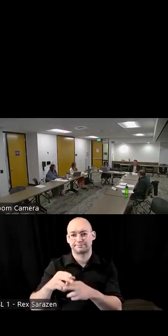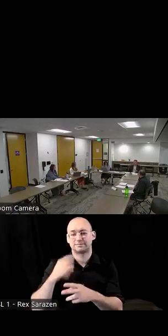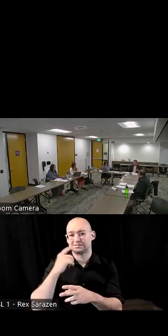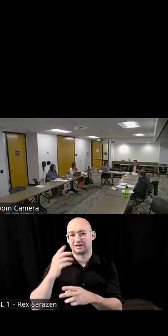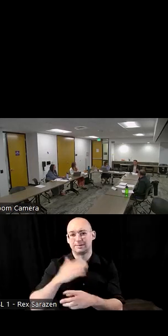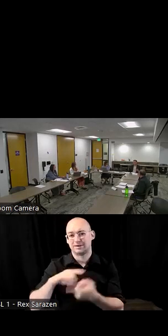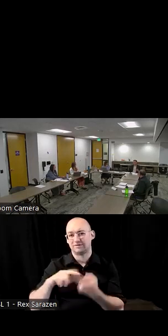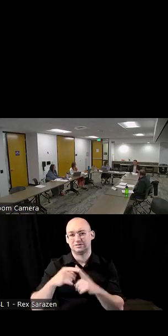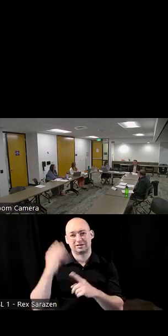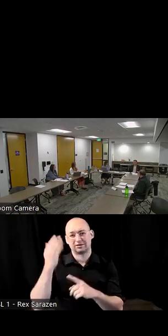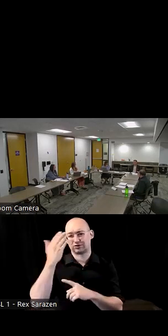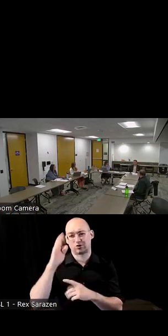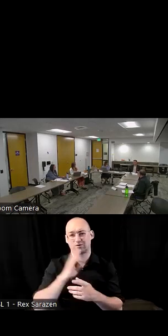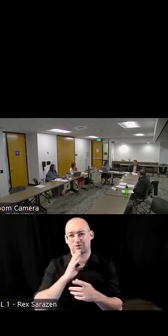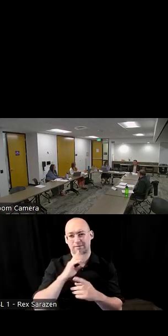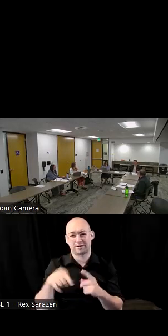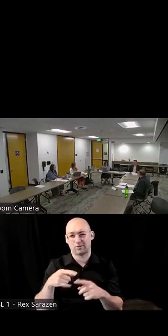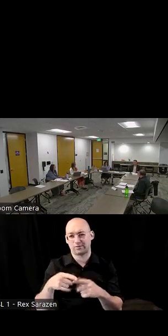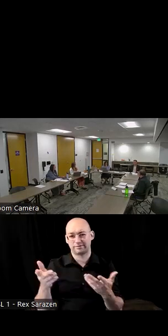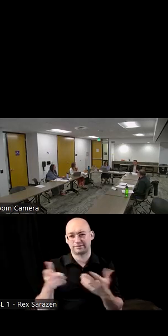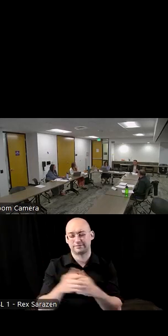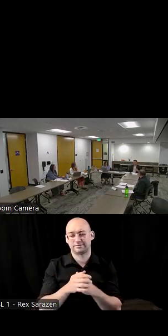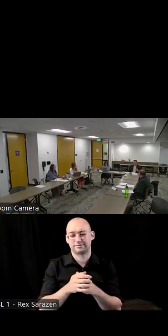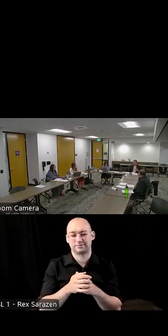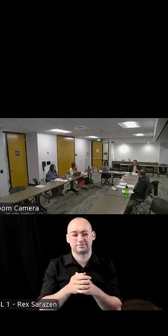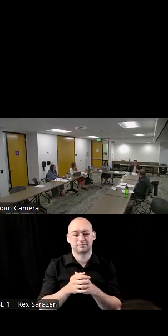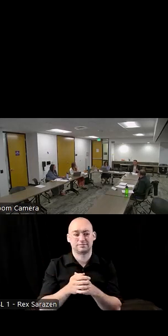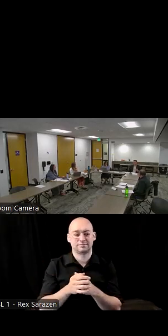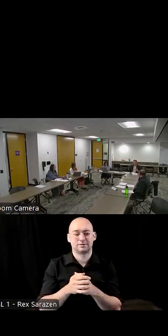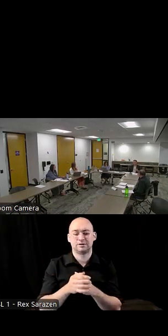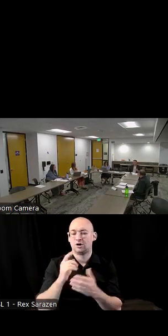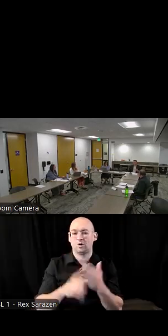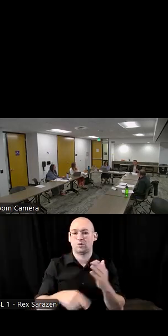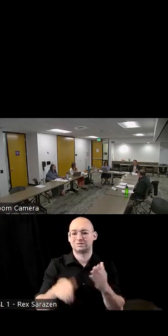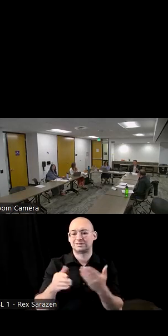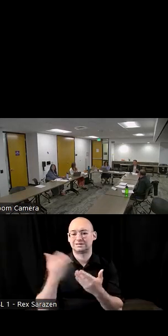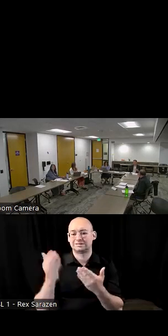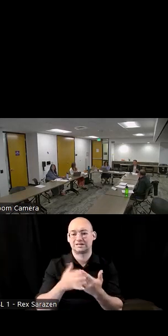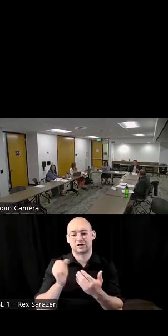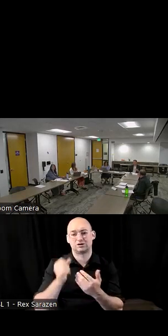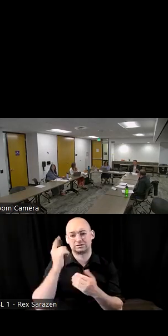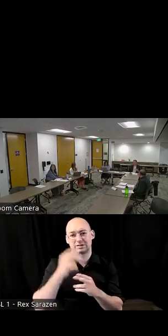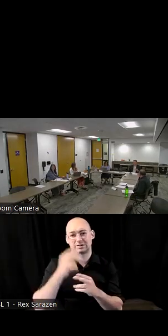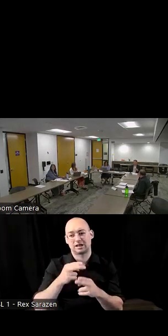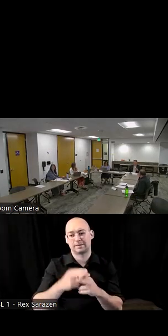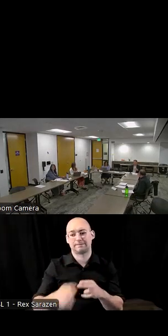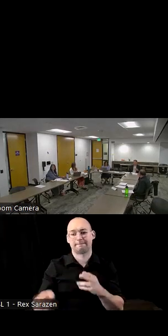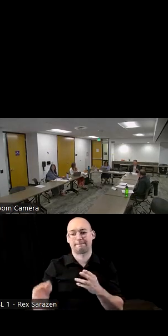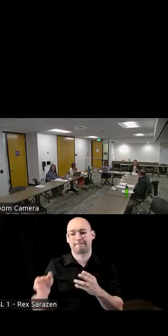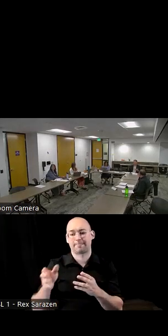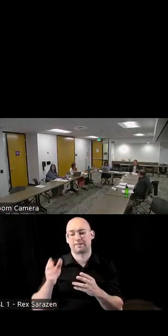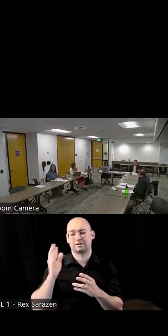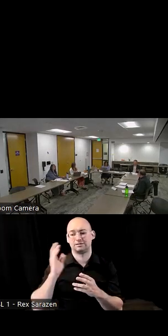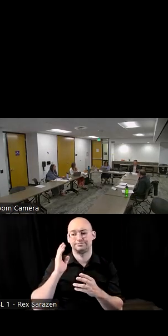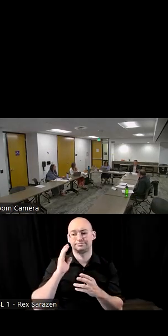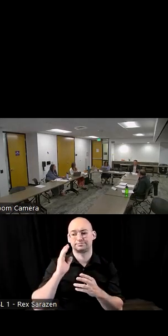friends, they have no idea what I'm talking about. So it's like, what's a really simple, easy to understand name? It could be, like even the